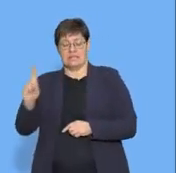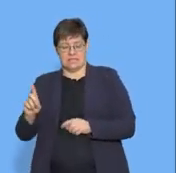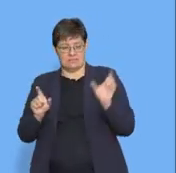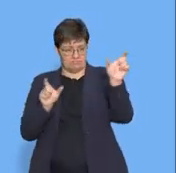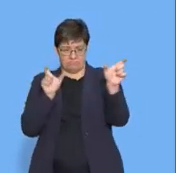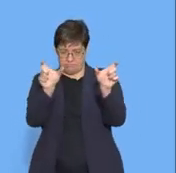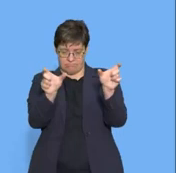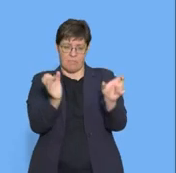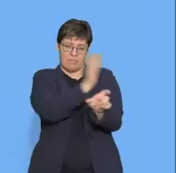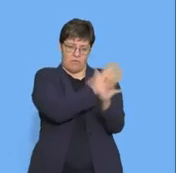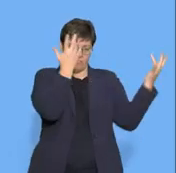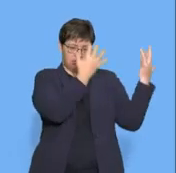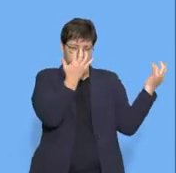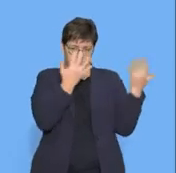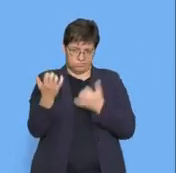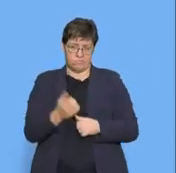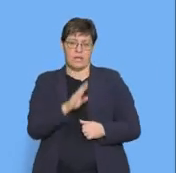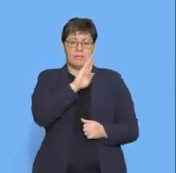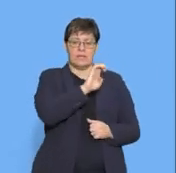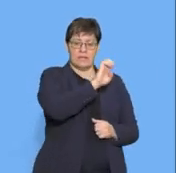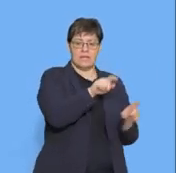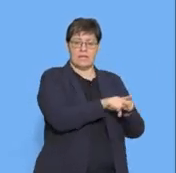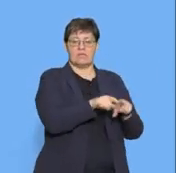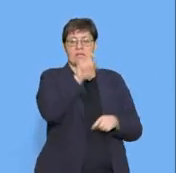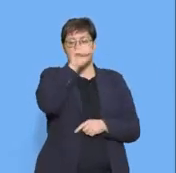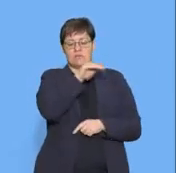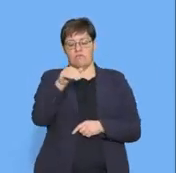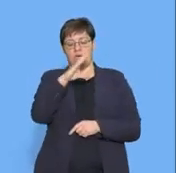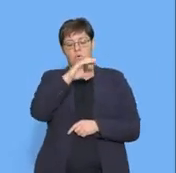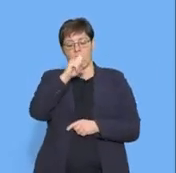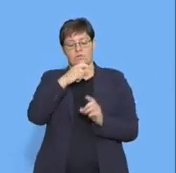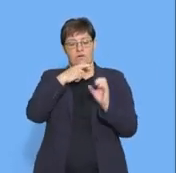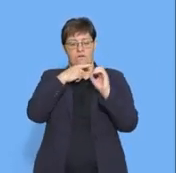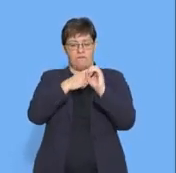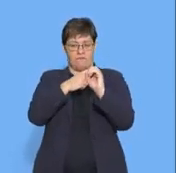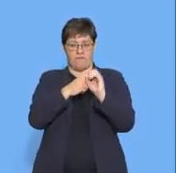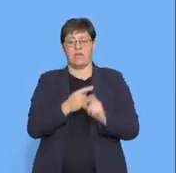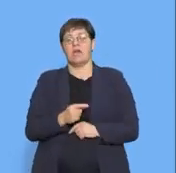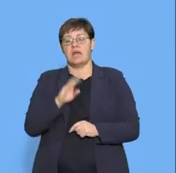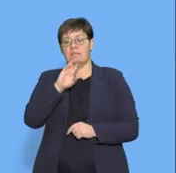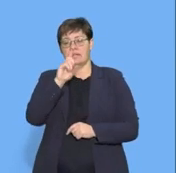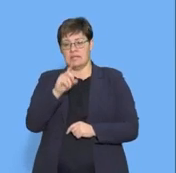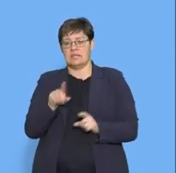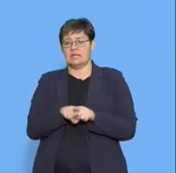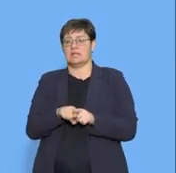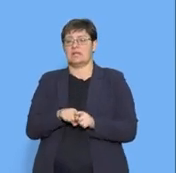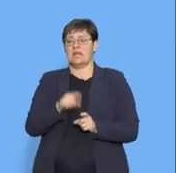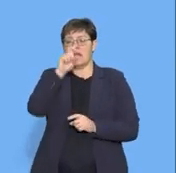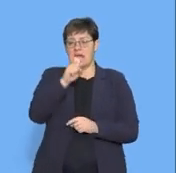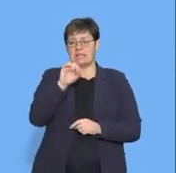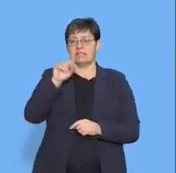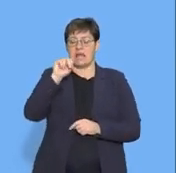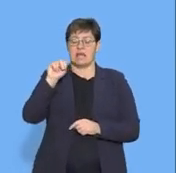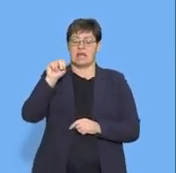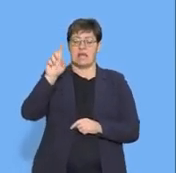So there's the 2 expressions we found in the previous 2 slides. BE is equal to x over cos of phi, and BD is equal to sine of